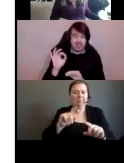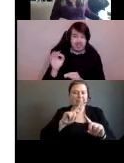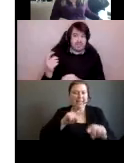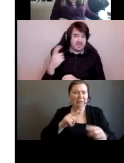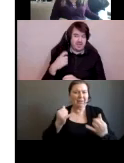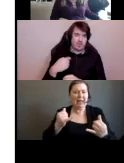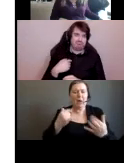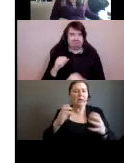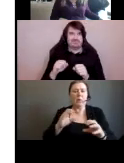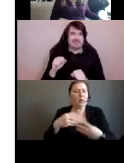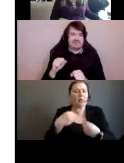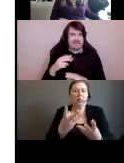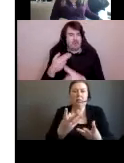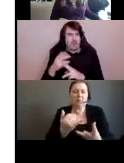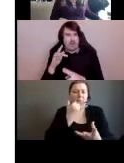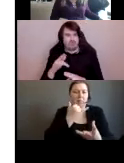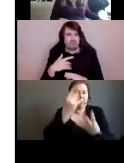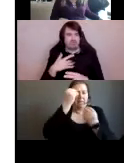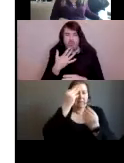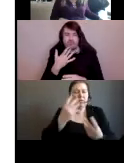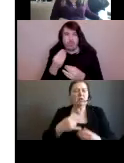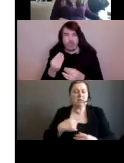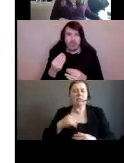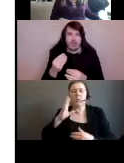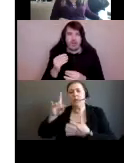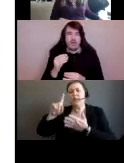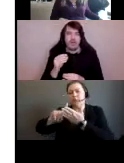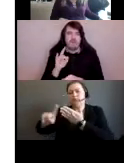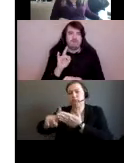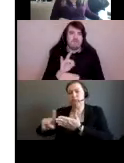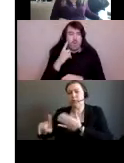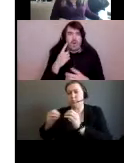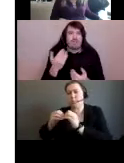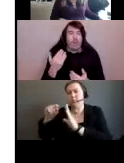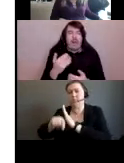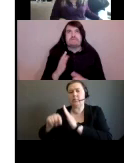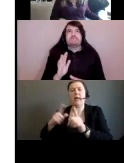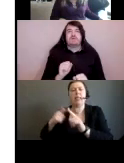is something that we could surely get an answer to and post on our website.